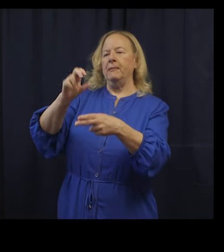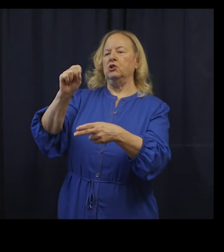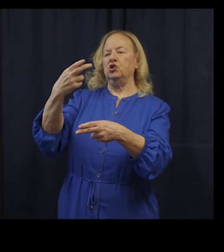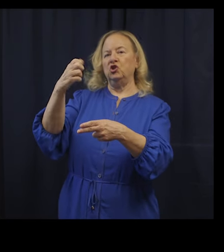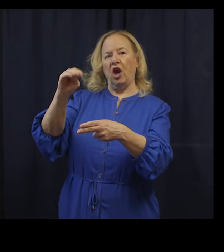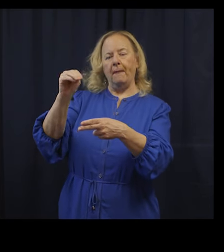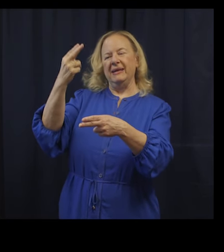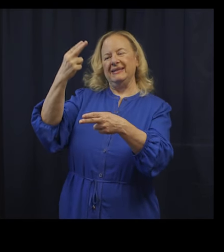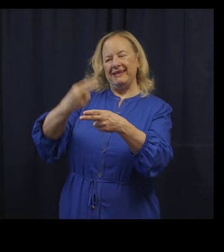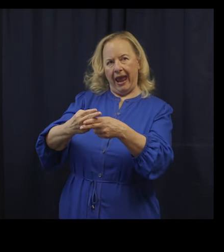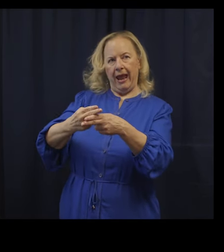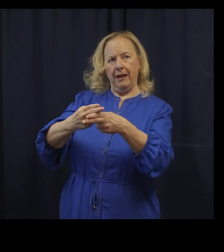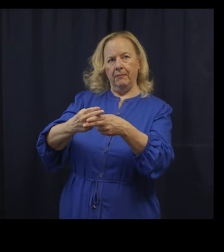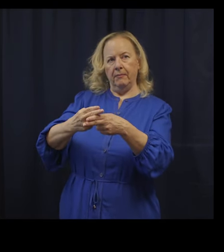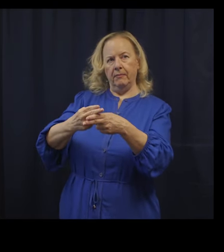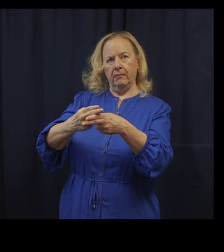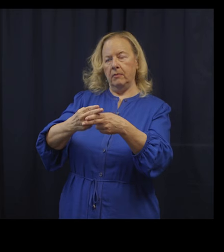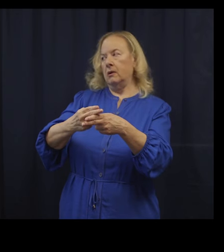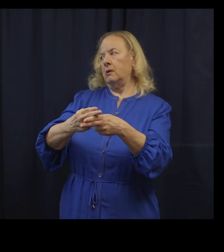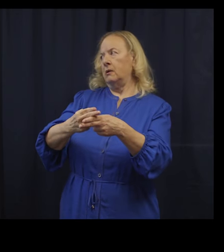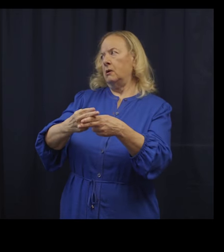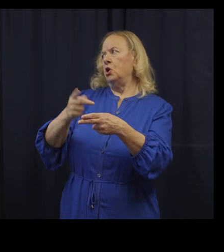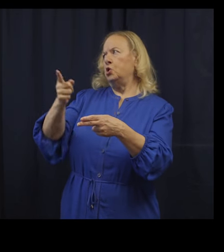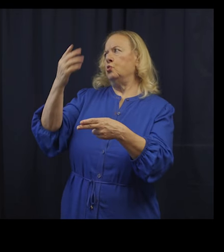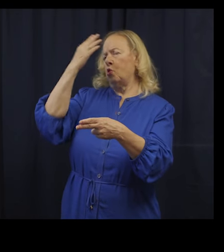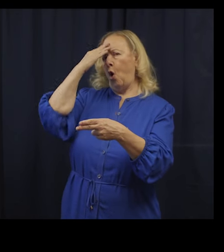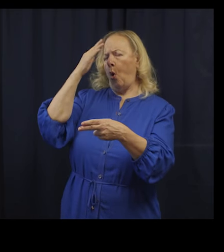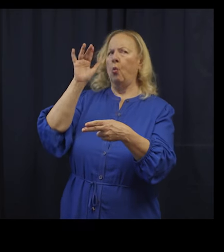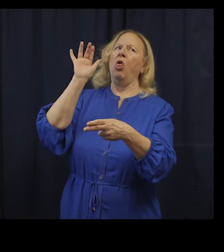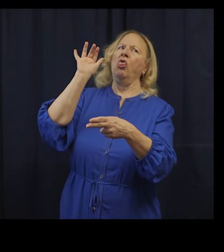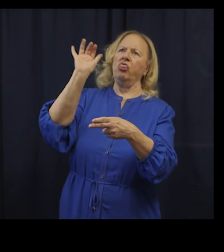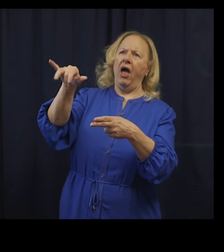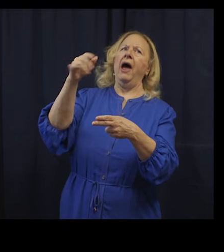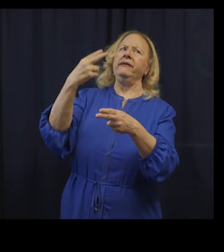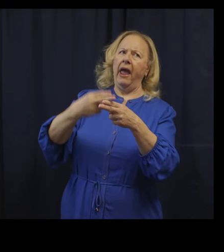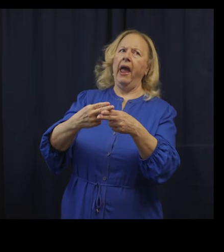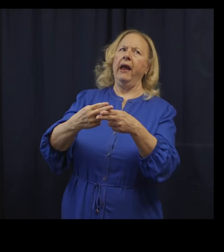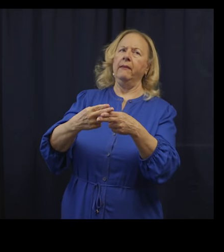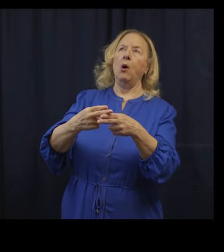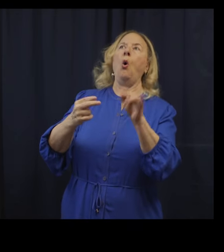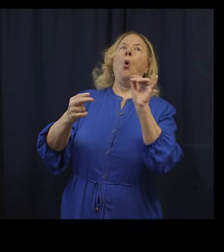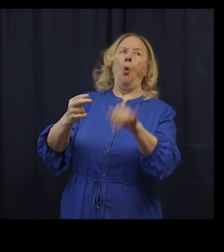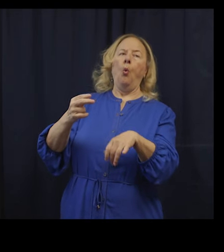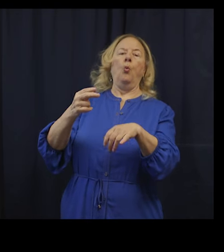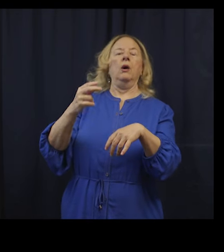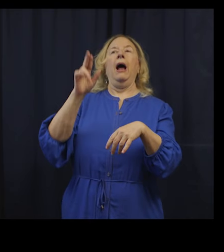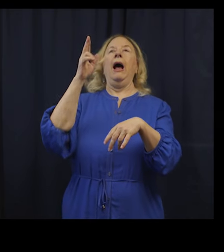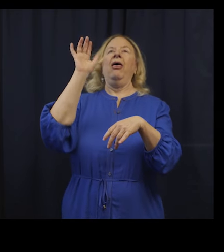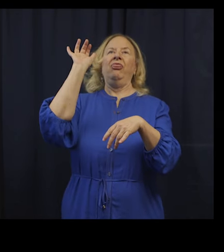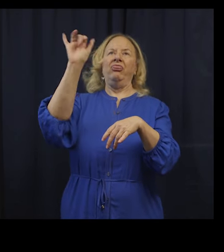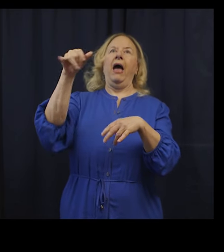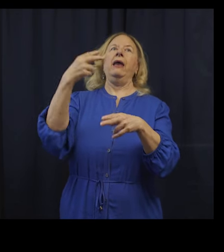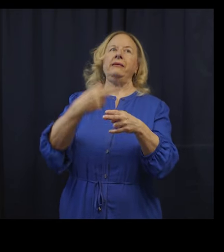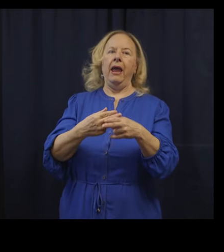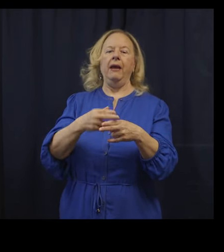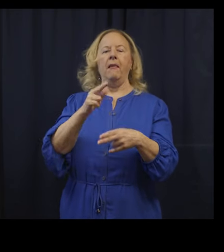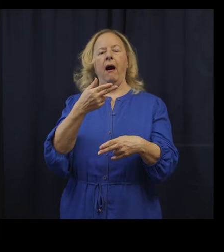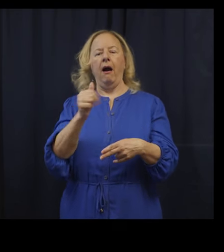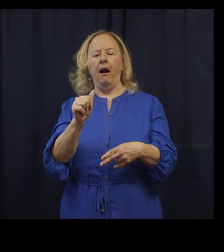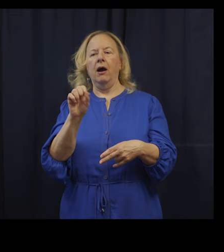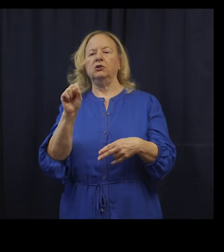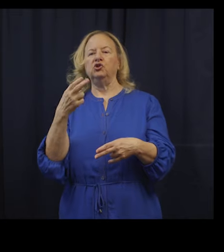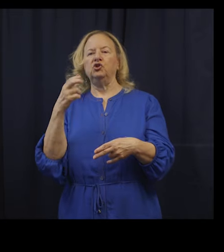Ha is the name. They just say, you know, the name. Ooh, when they say Hashem, they know that